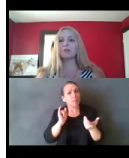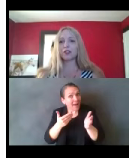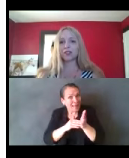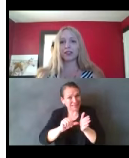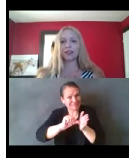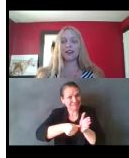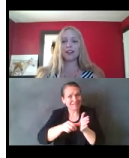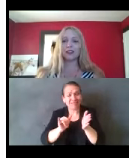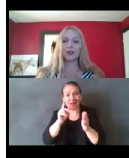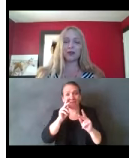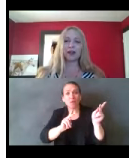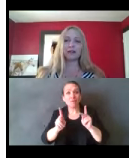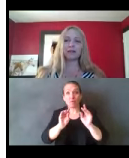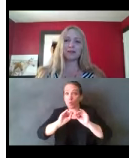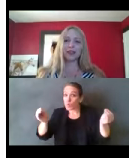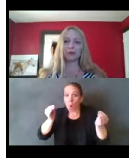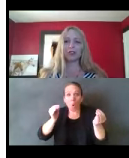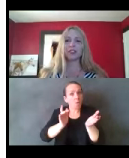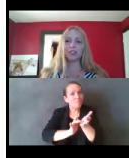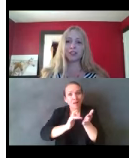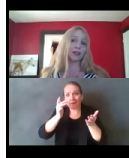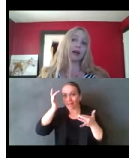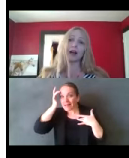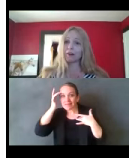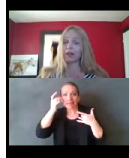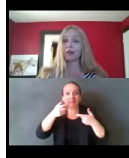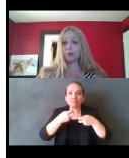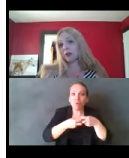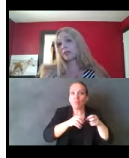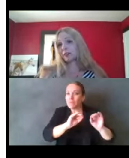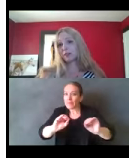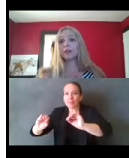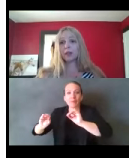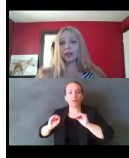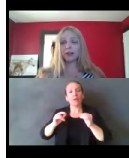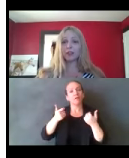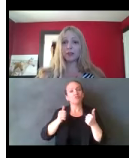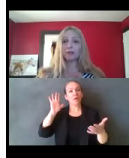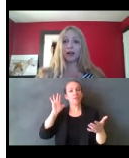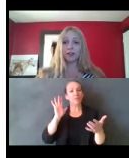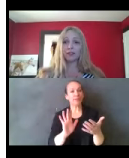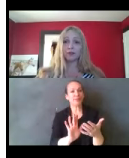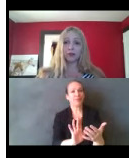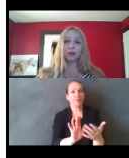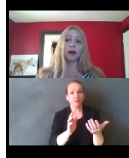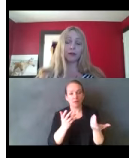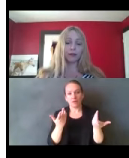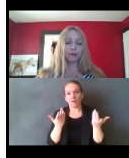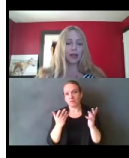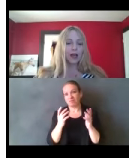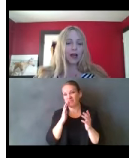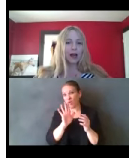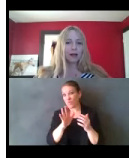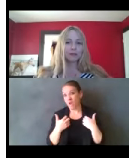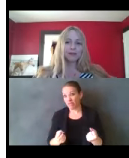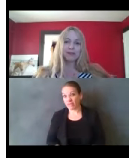existing depression, would suggest cutting back on that or trying to eliminate the use of that for your health.